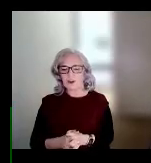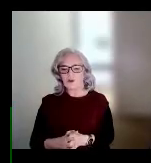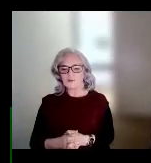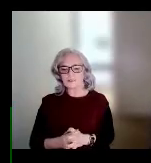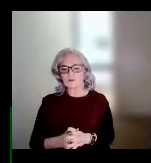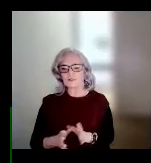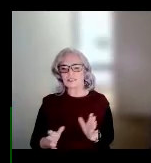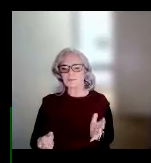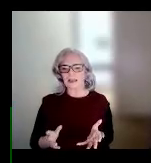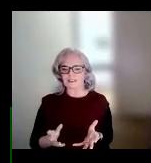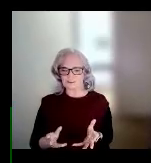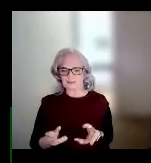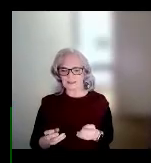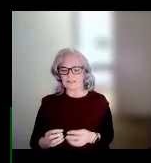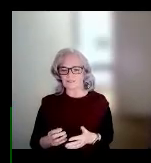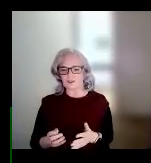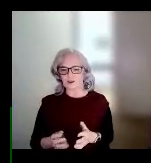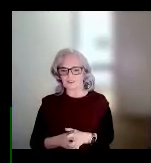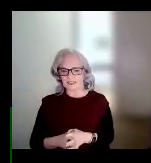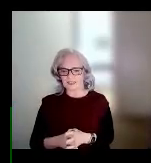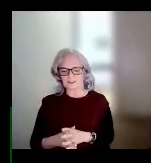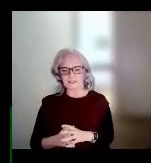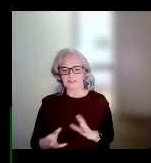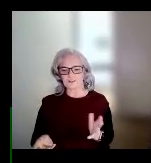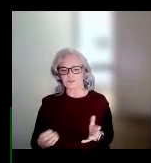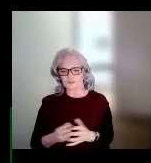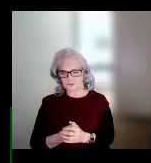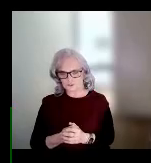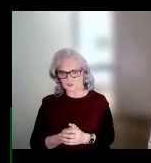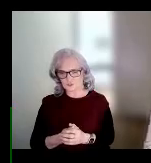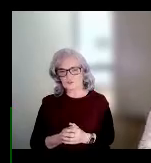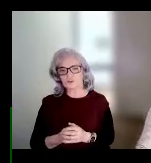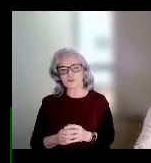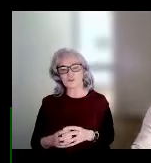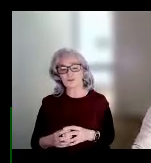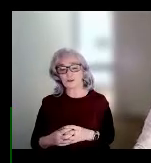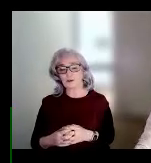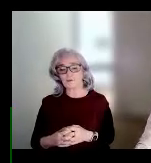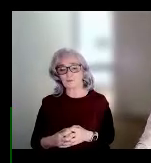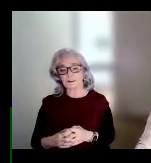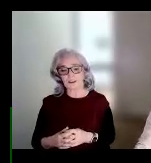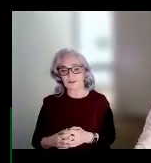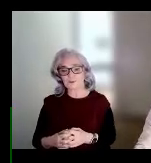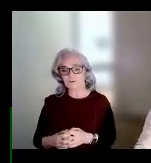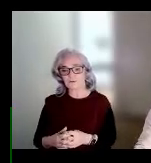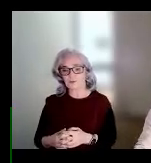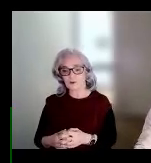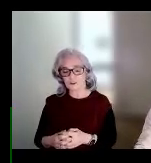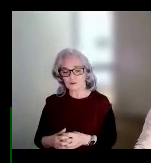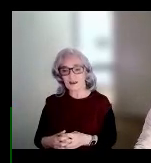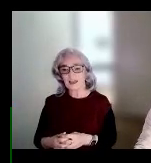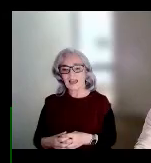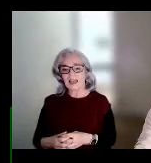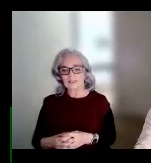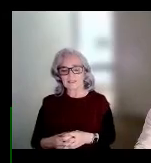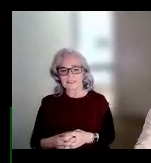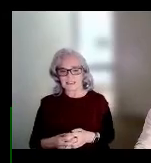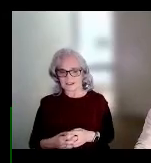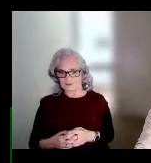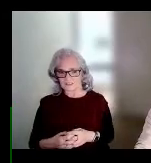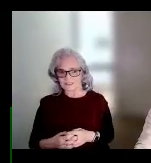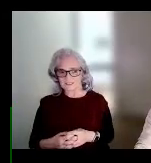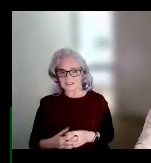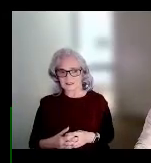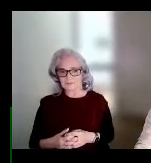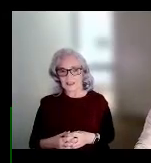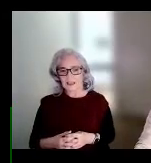plan. Also, we're looking at palliative and end-of-life care. So they're the 2 new tools that I hope will be available for you at the